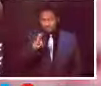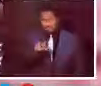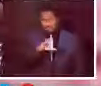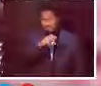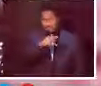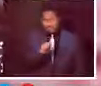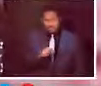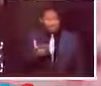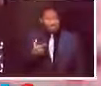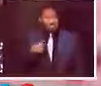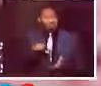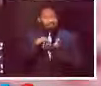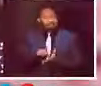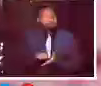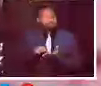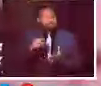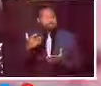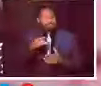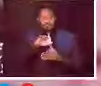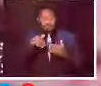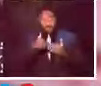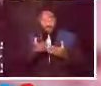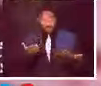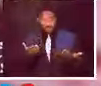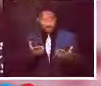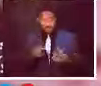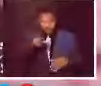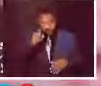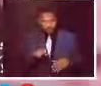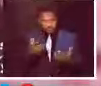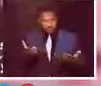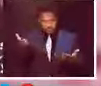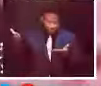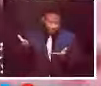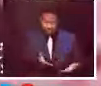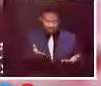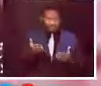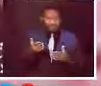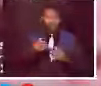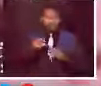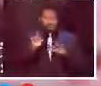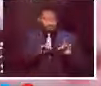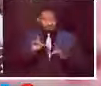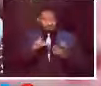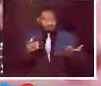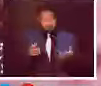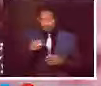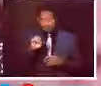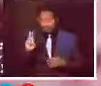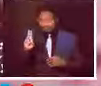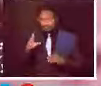CPA. I insist that all of these delegations, we should lay them before Parliament. All the EU